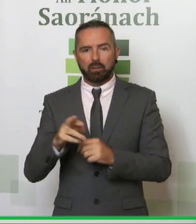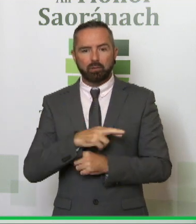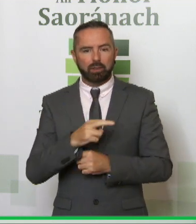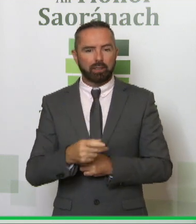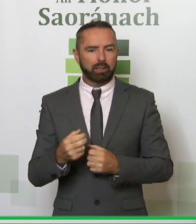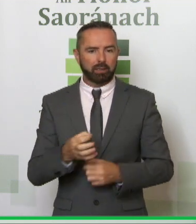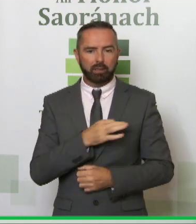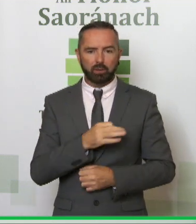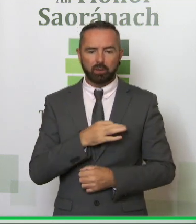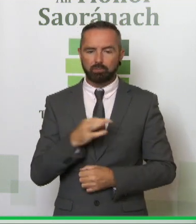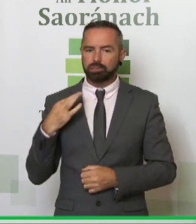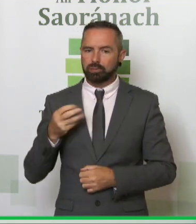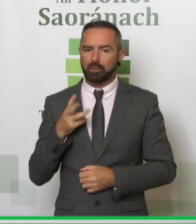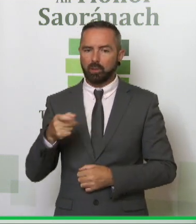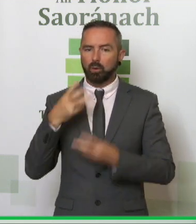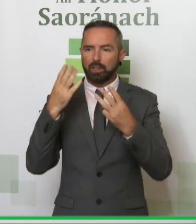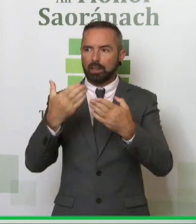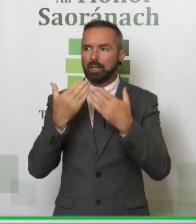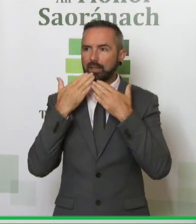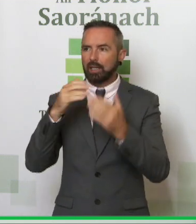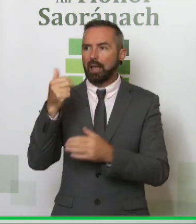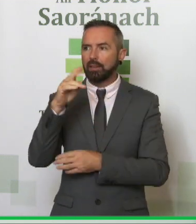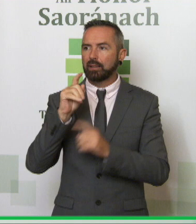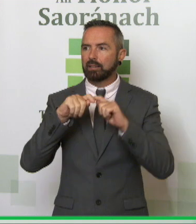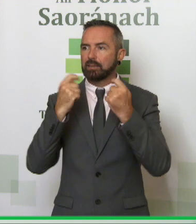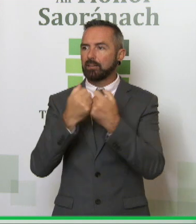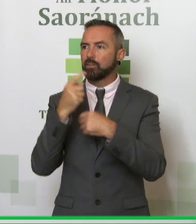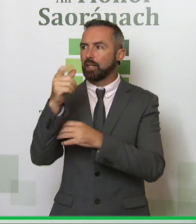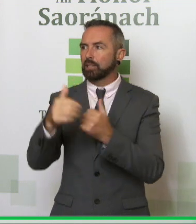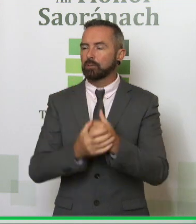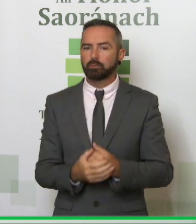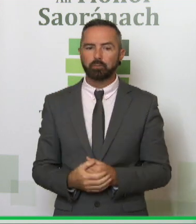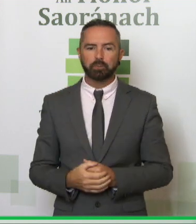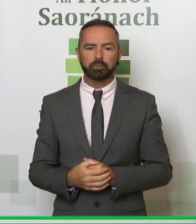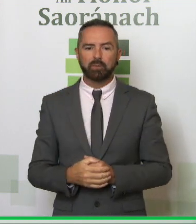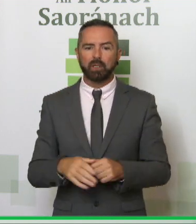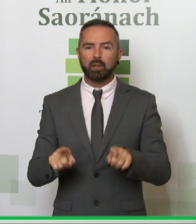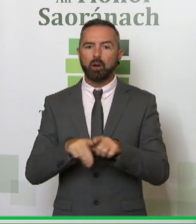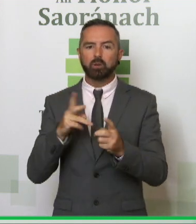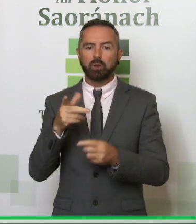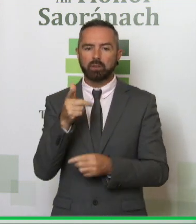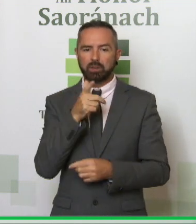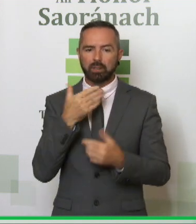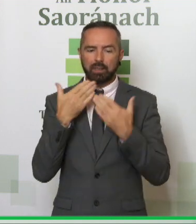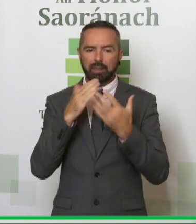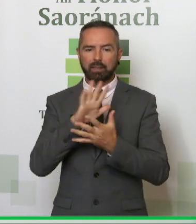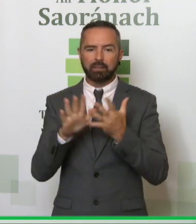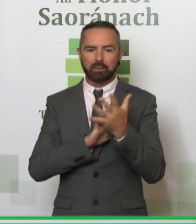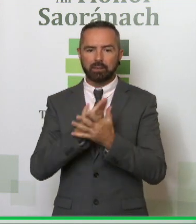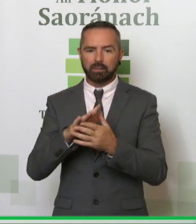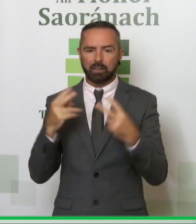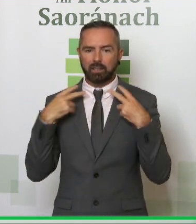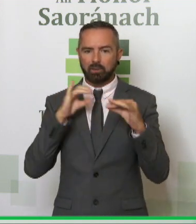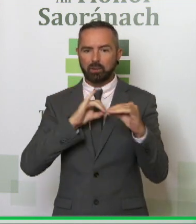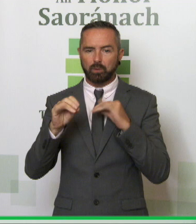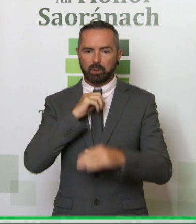diligent way. And I want to thank Anthony and his team as well for that. Our sign language speakers throughout the whole process, but